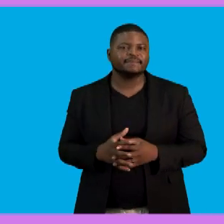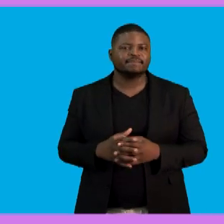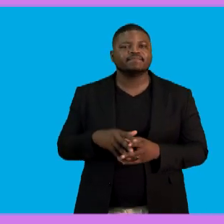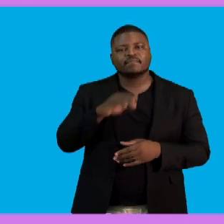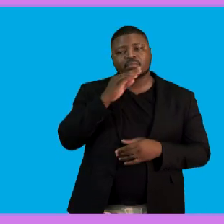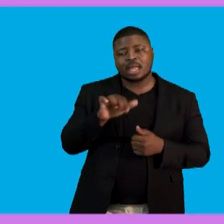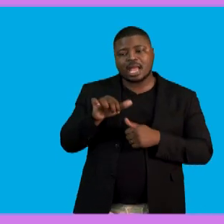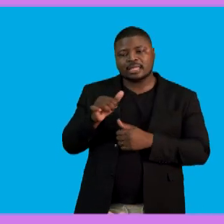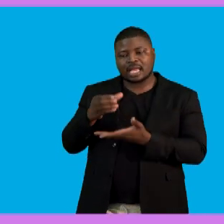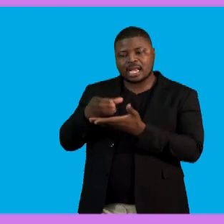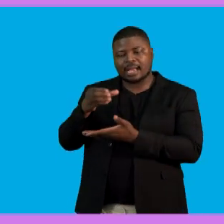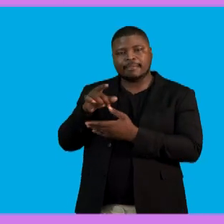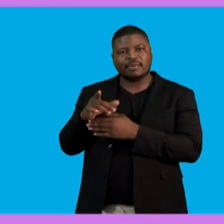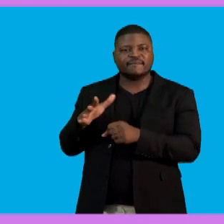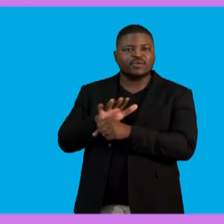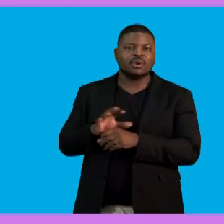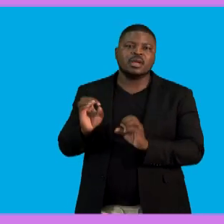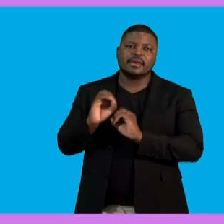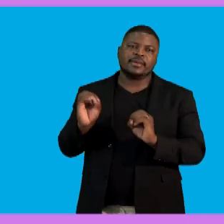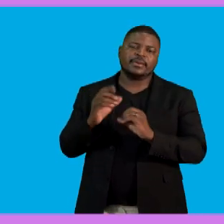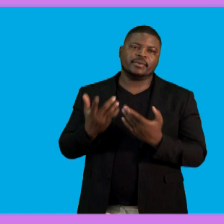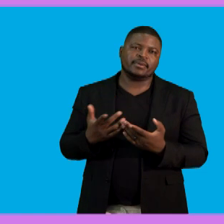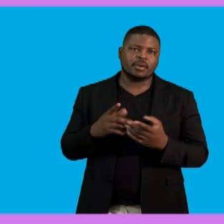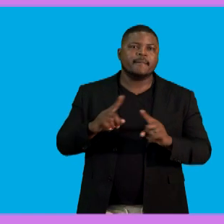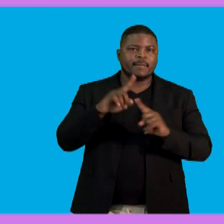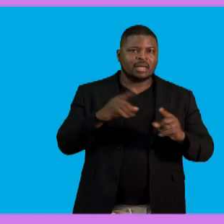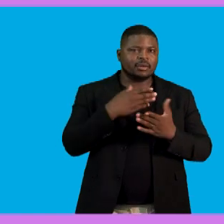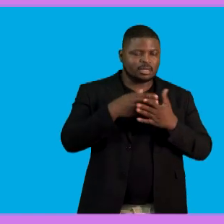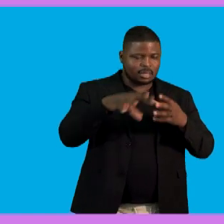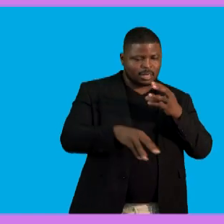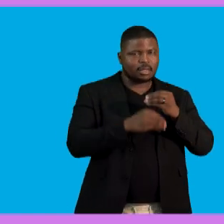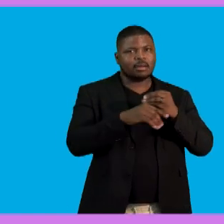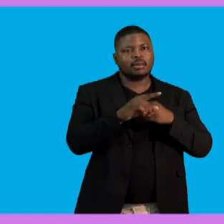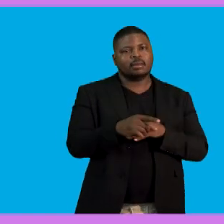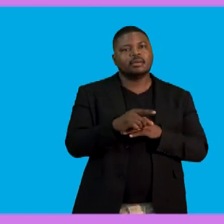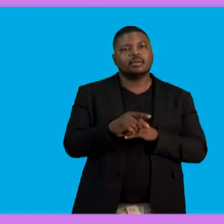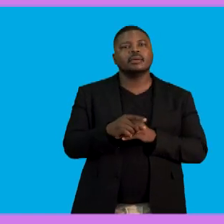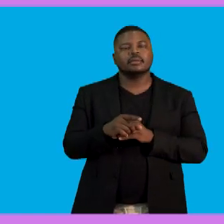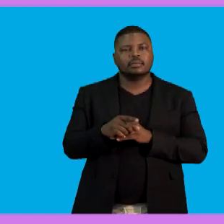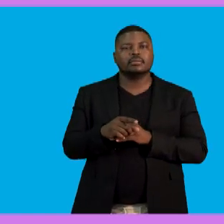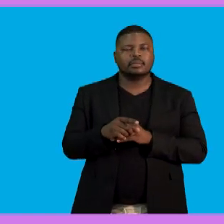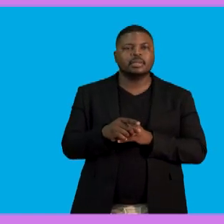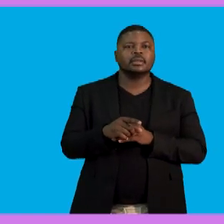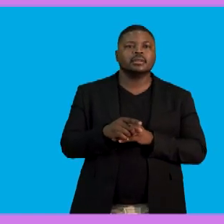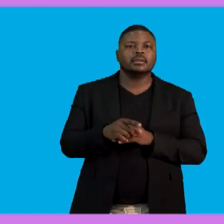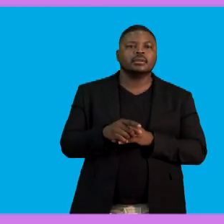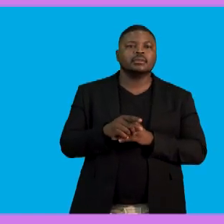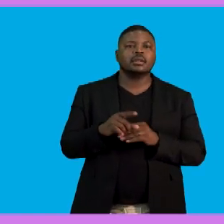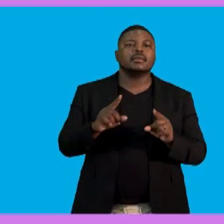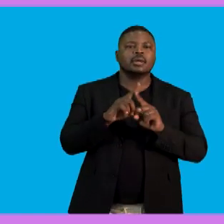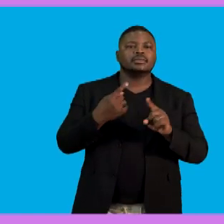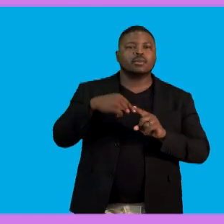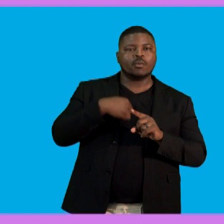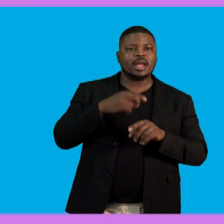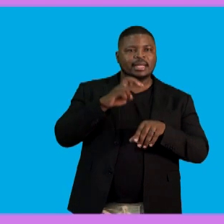other cup is not full. The 0.5, it means the cup is not actually full, but there is something in that cup. So we